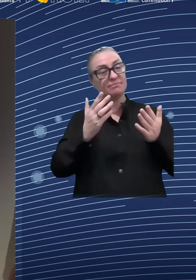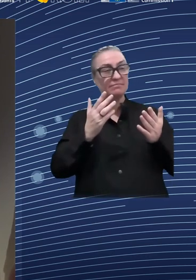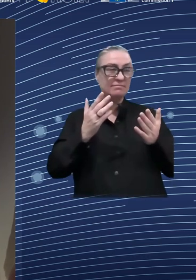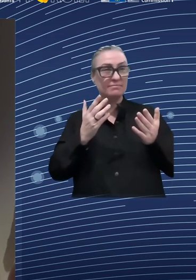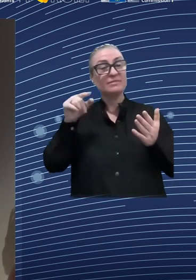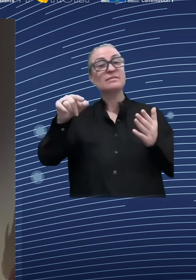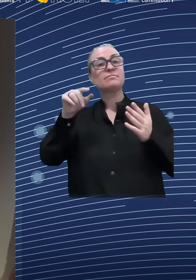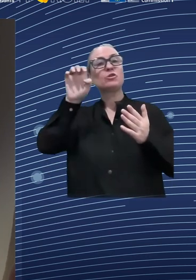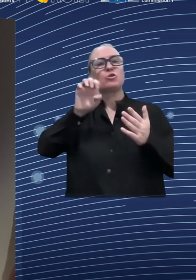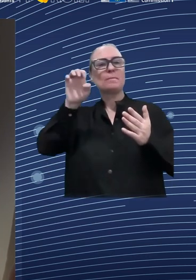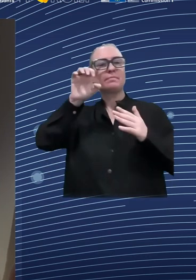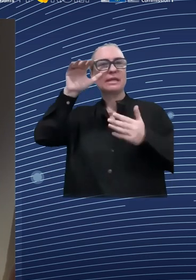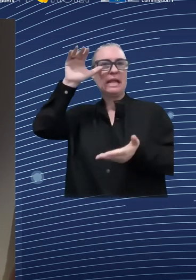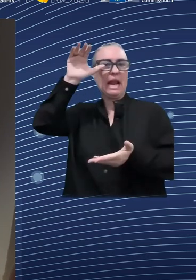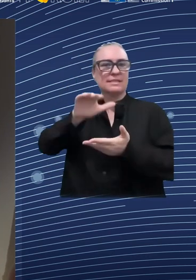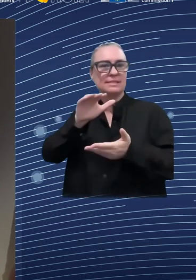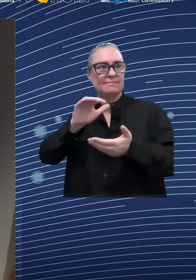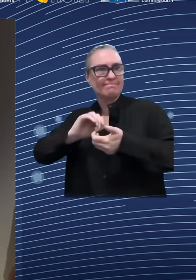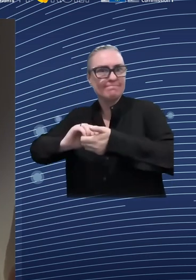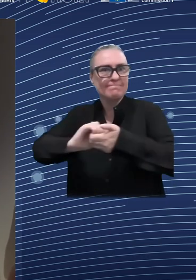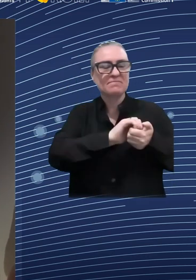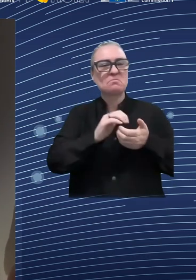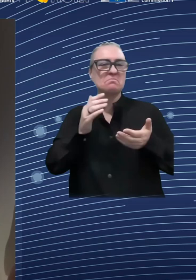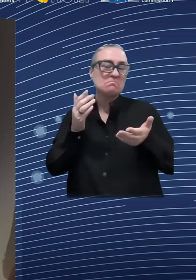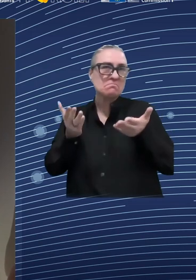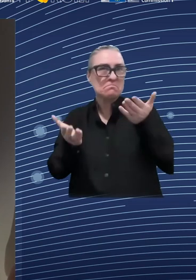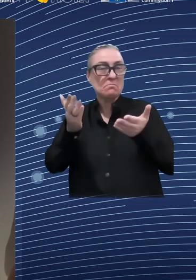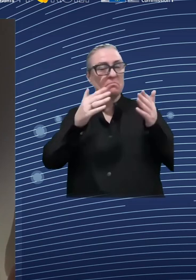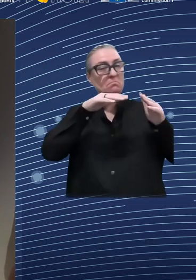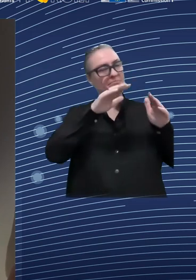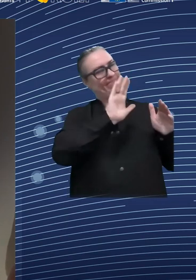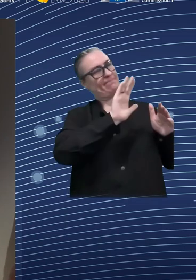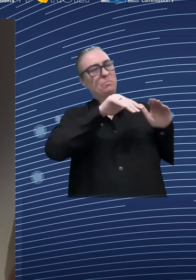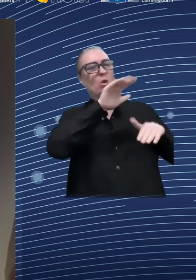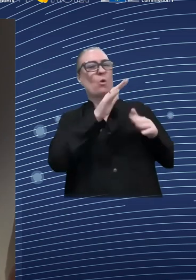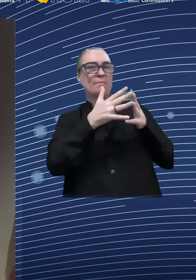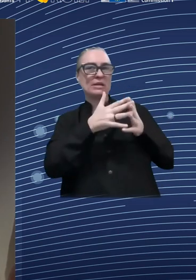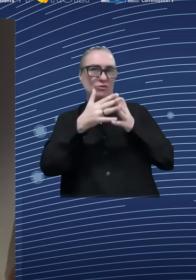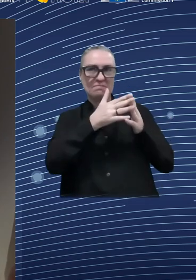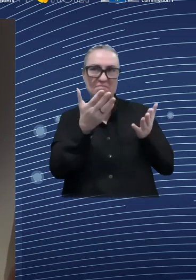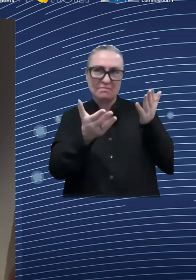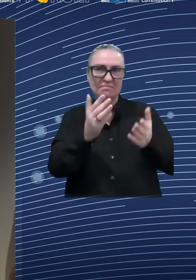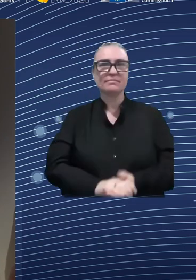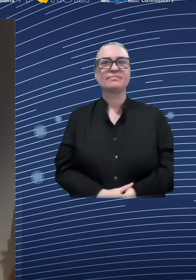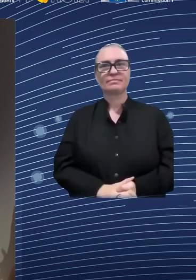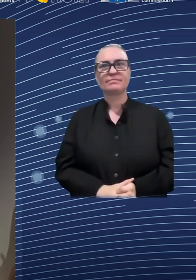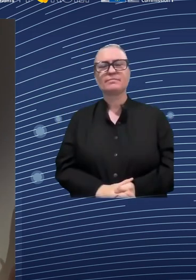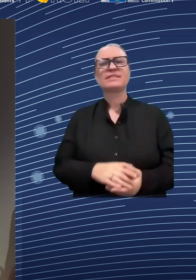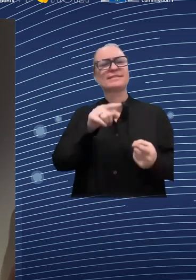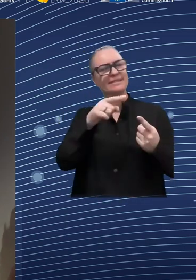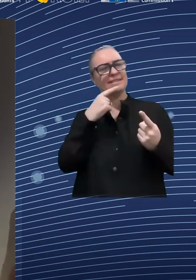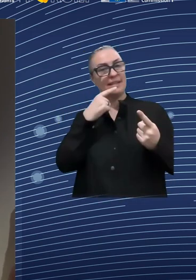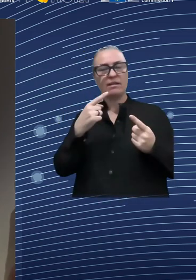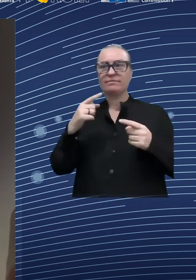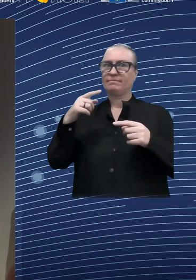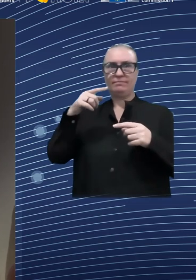getting stakeholders and collaboration with social partners involved. The technology moves extremely fast, and we always say here in Brussels that